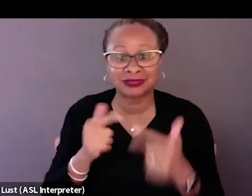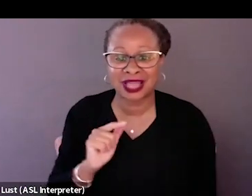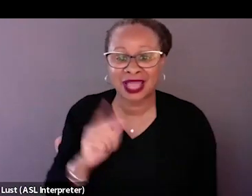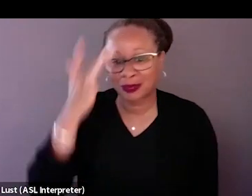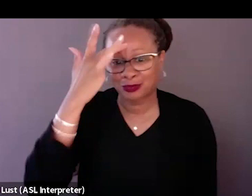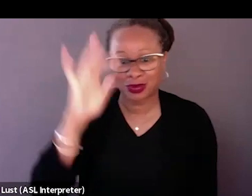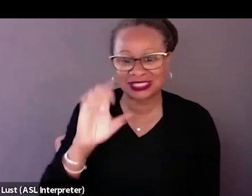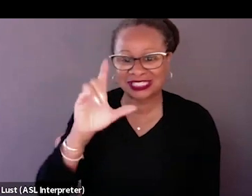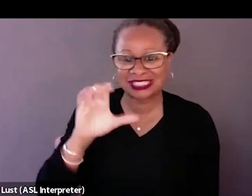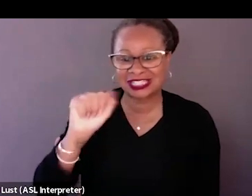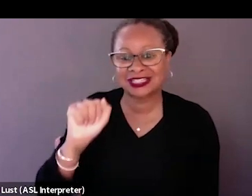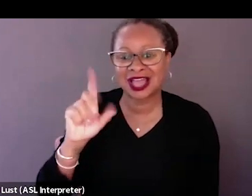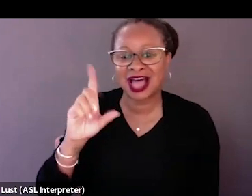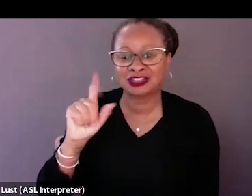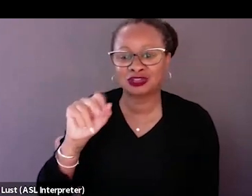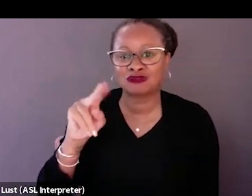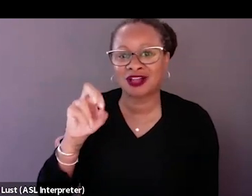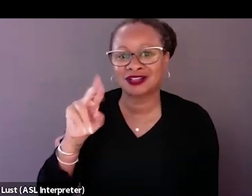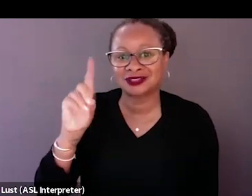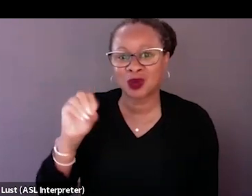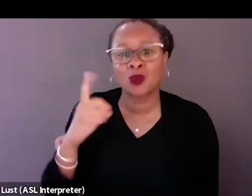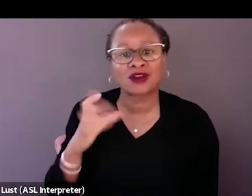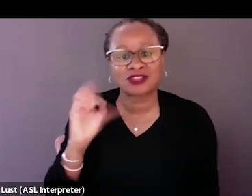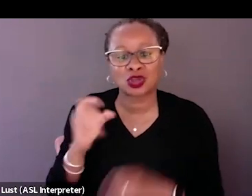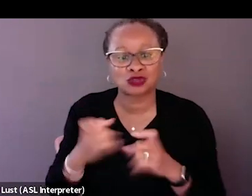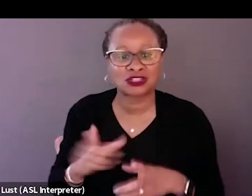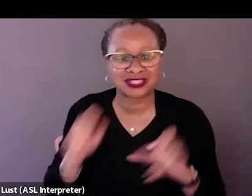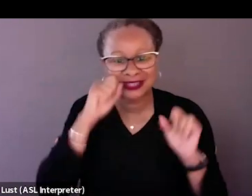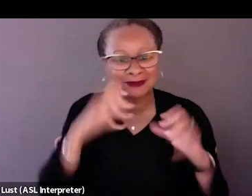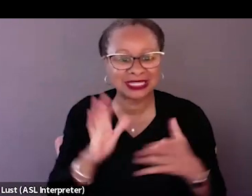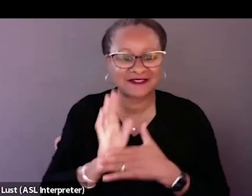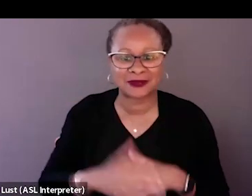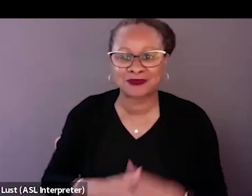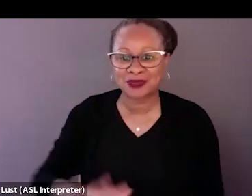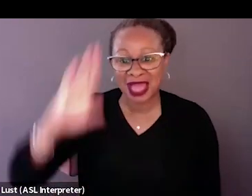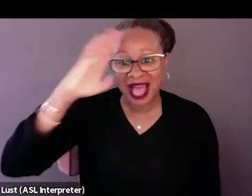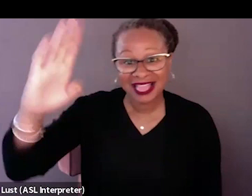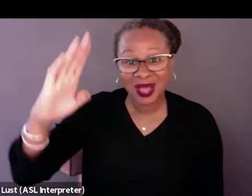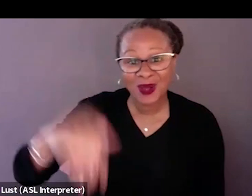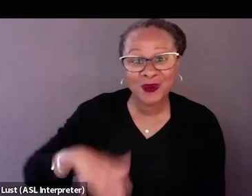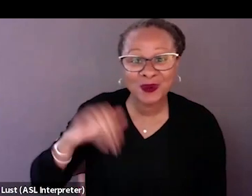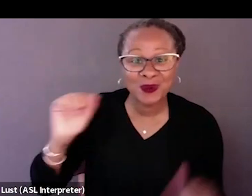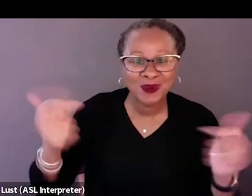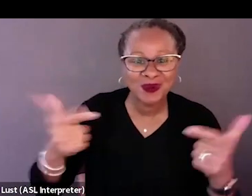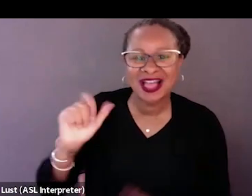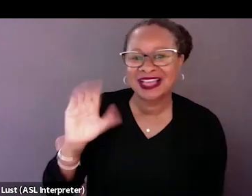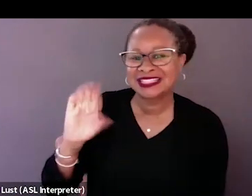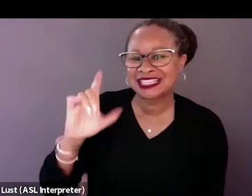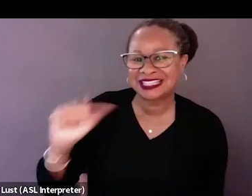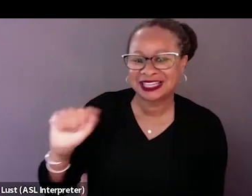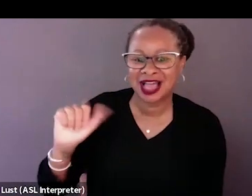brilliant Cecilia Aldarondo, one of the co-directors of this amazing film. Hi, everybody. My name is